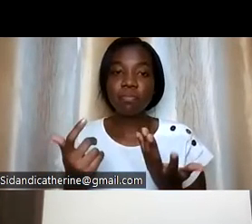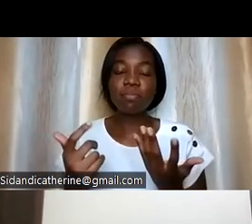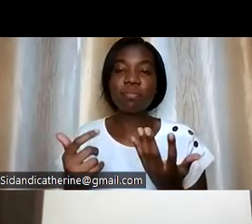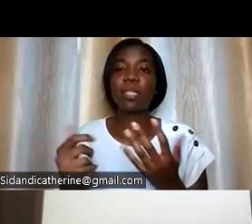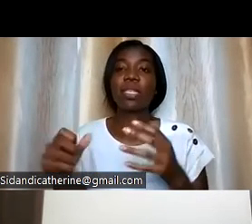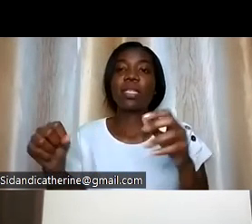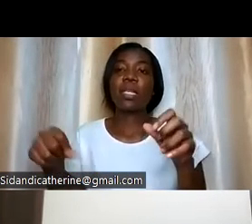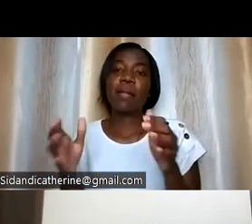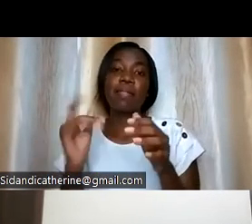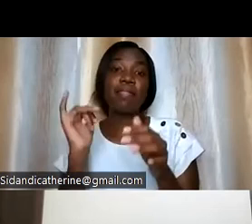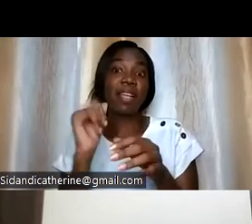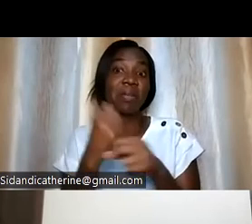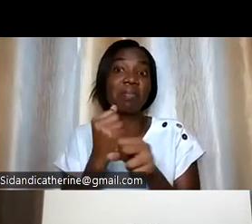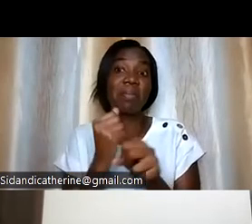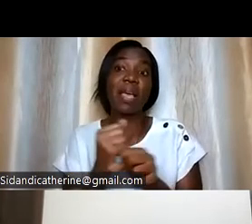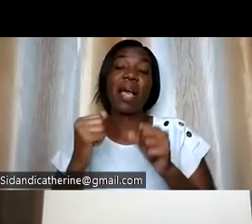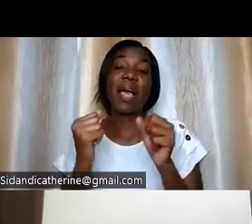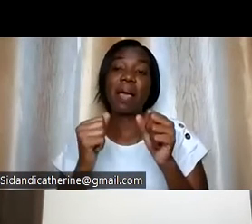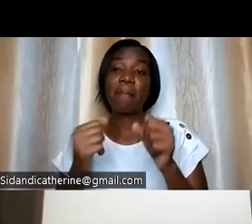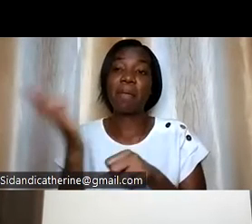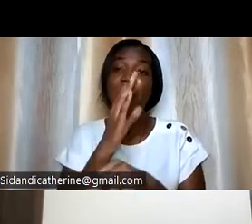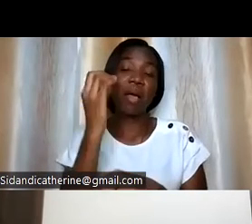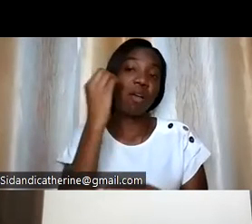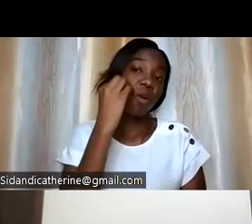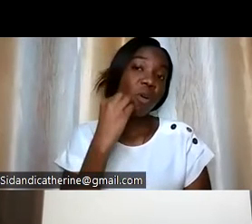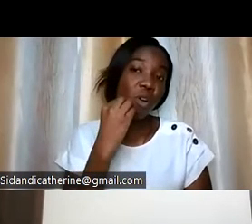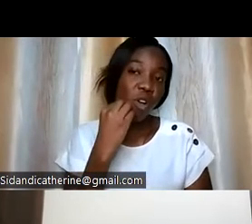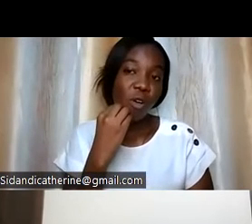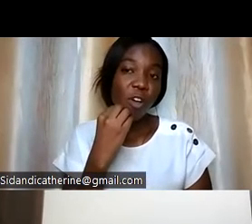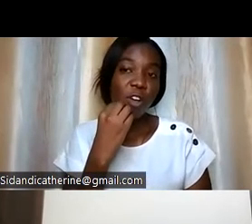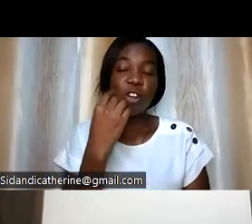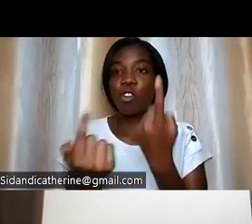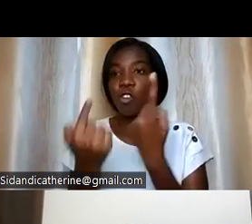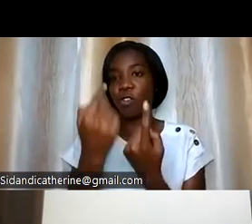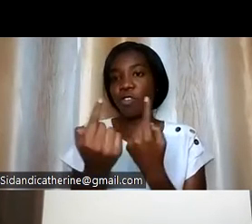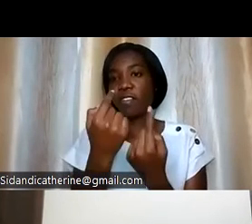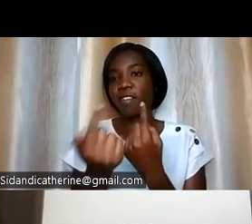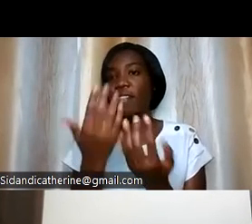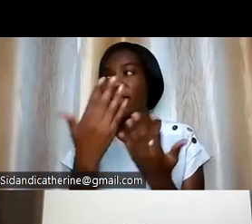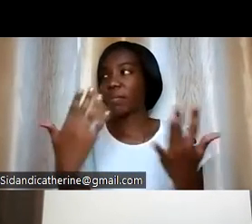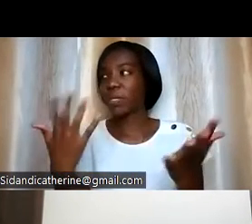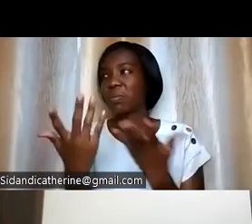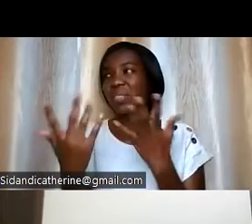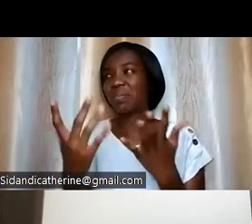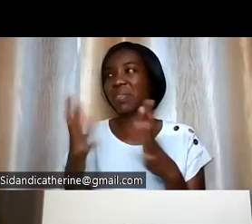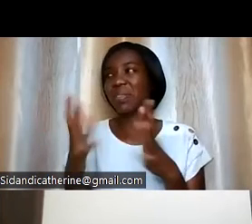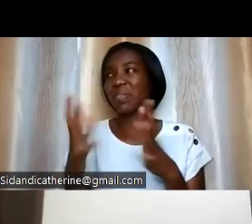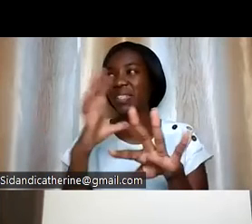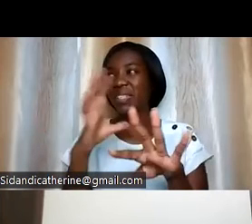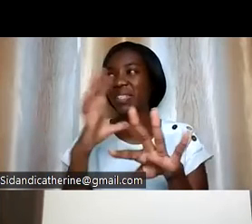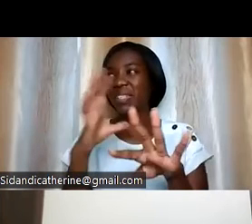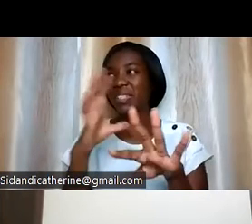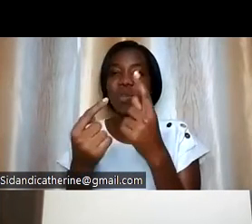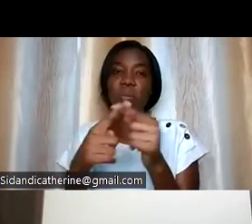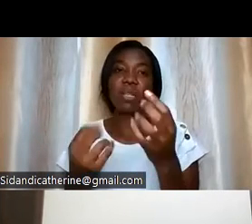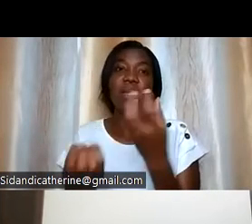me happy. Coming back home, cooking something, even if everything has been cooked, just boiling